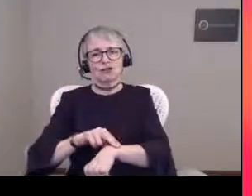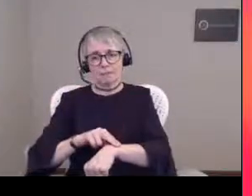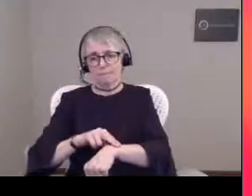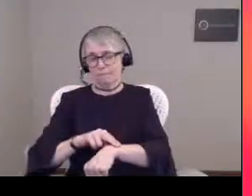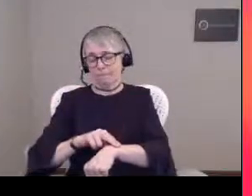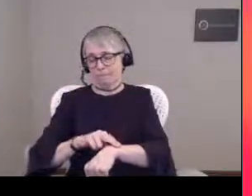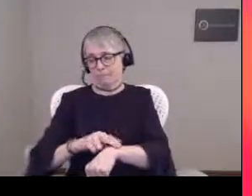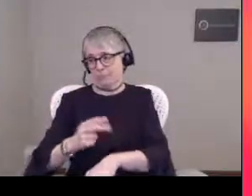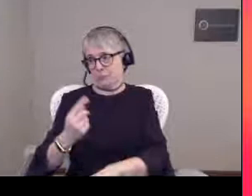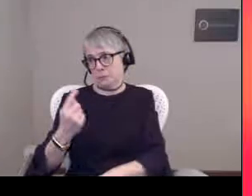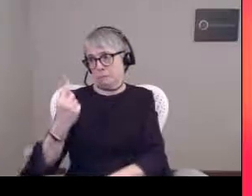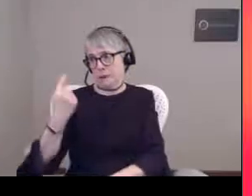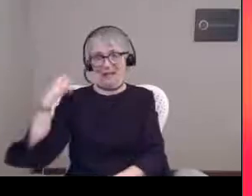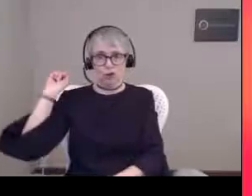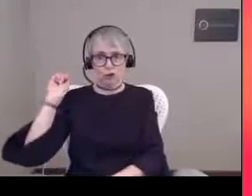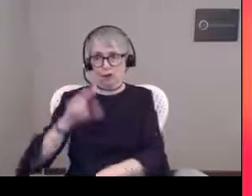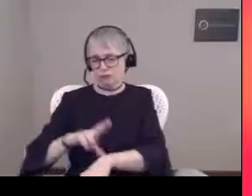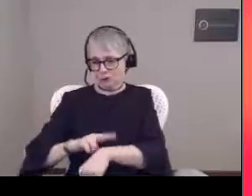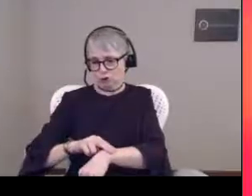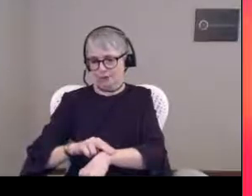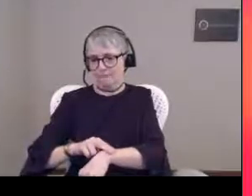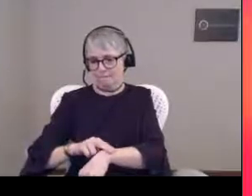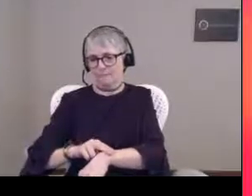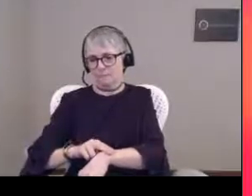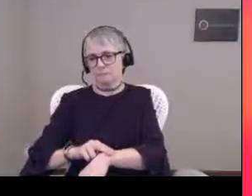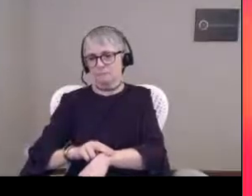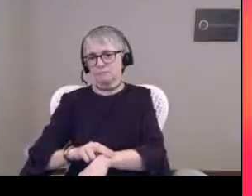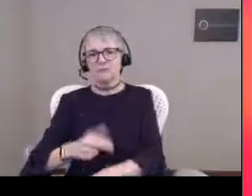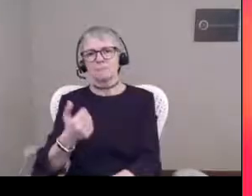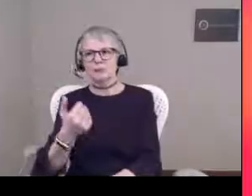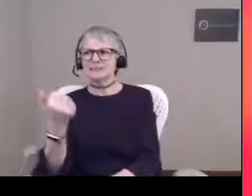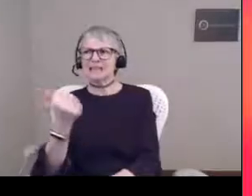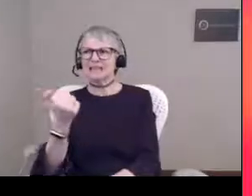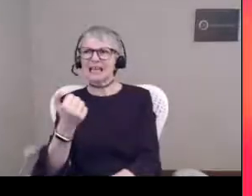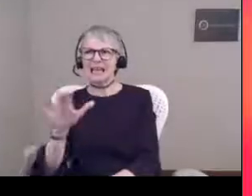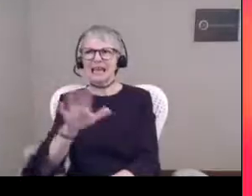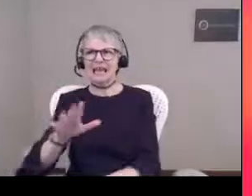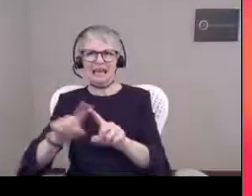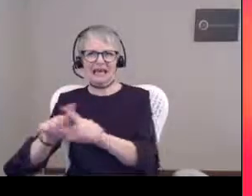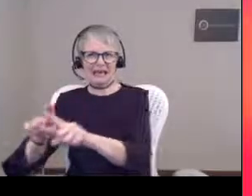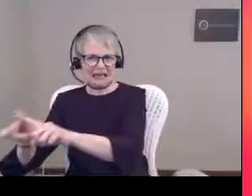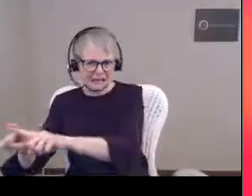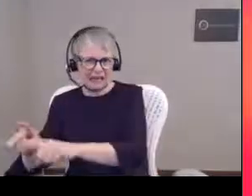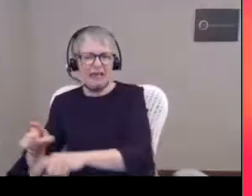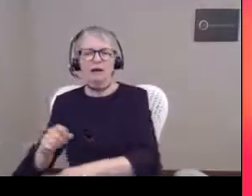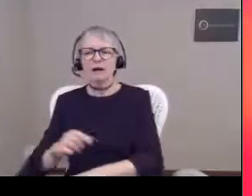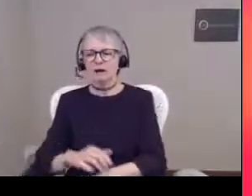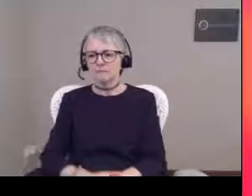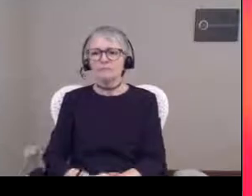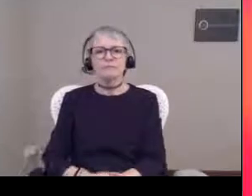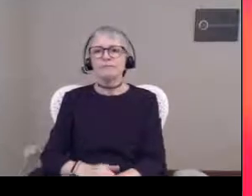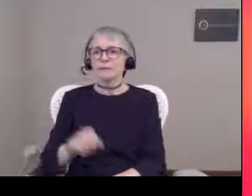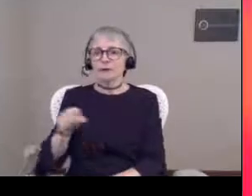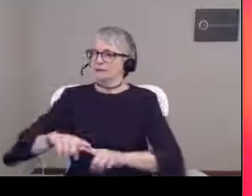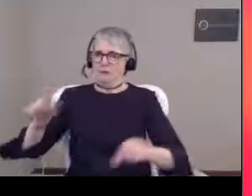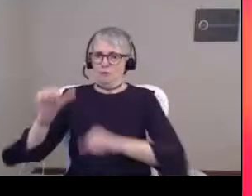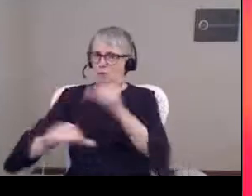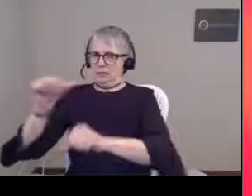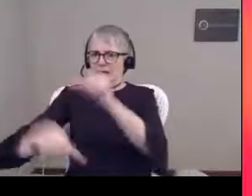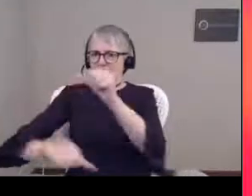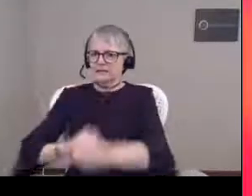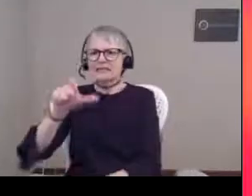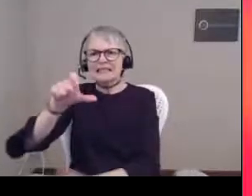in the last year, which had around 60 apprenticeships, and we did a different process for that, which was all around not looking at people's CVs. You know, it's